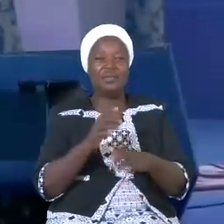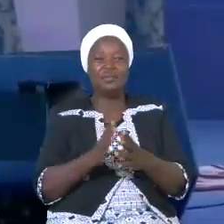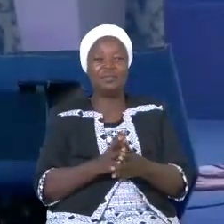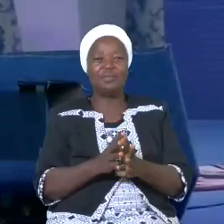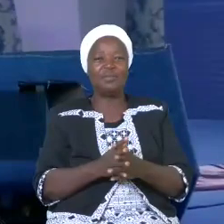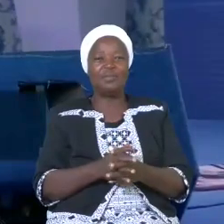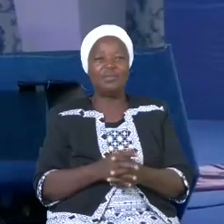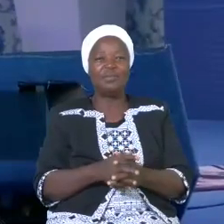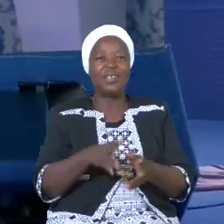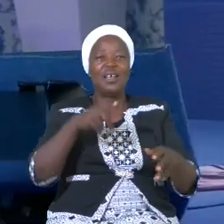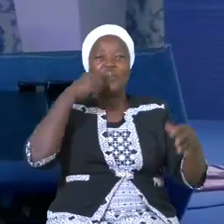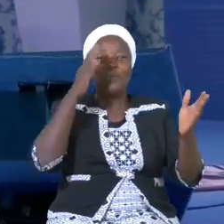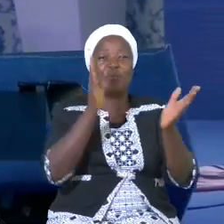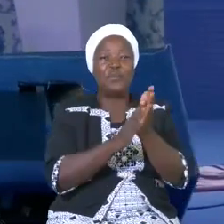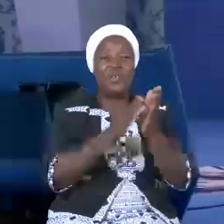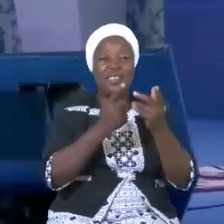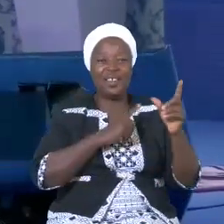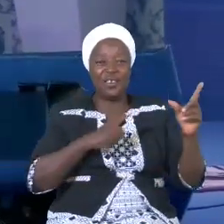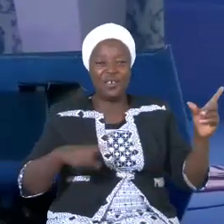praise the lord